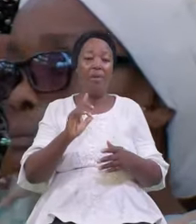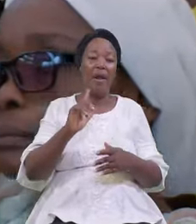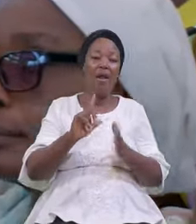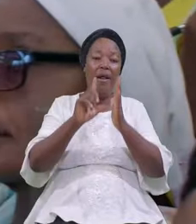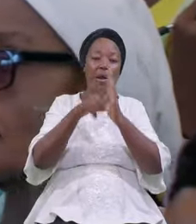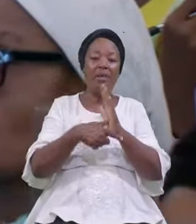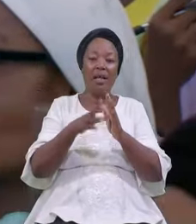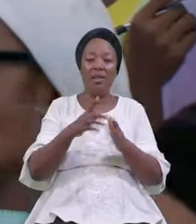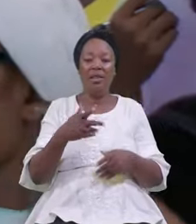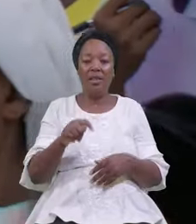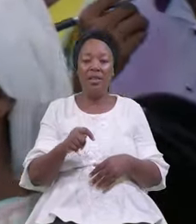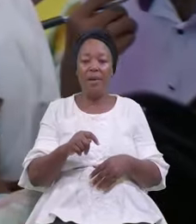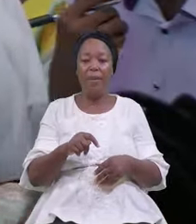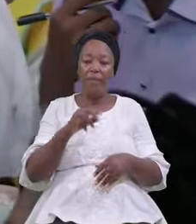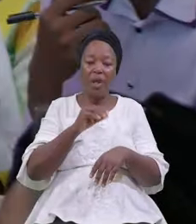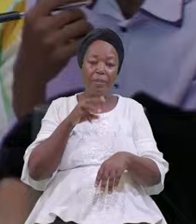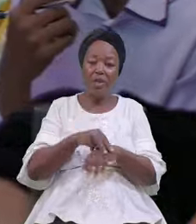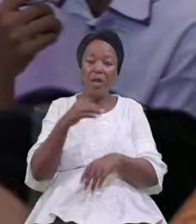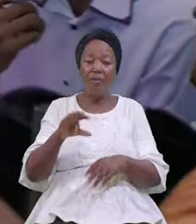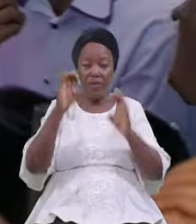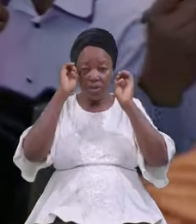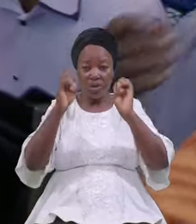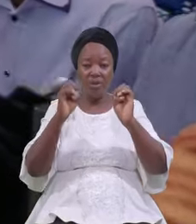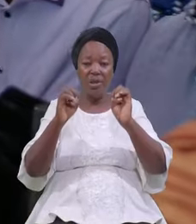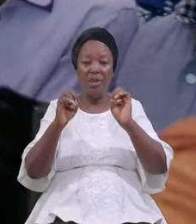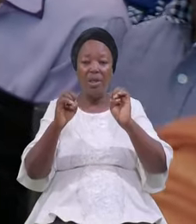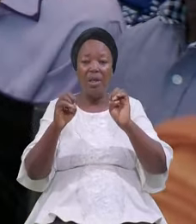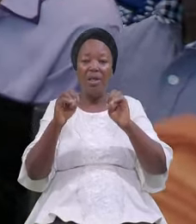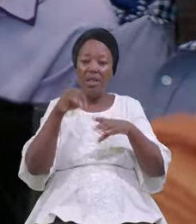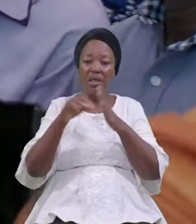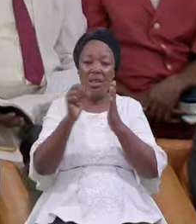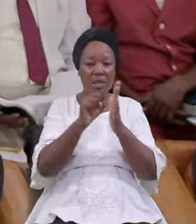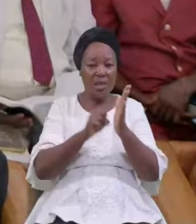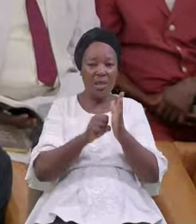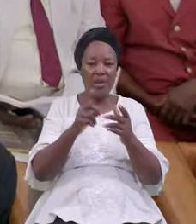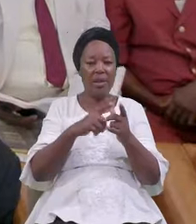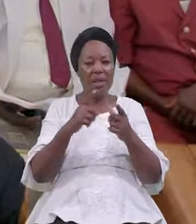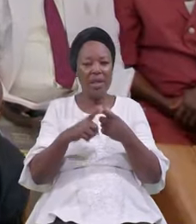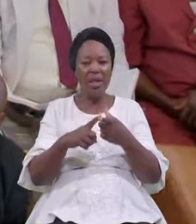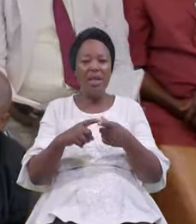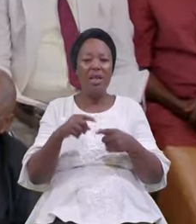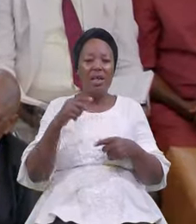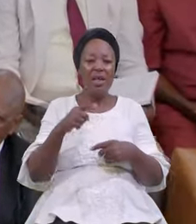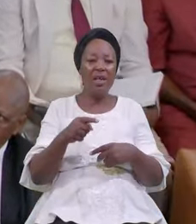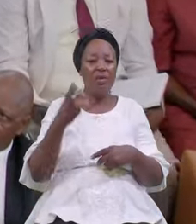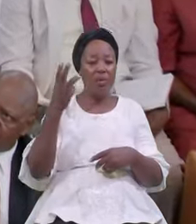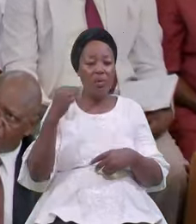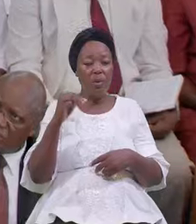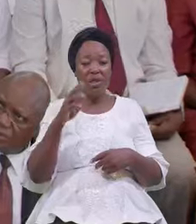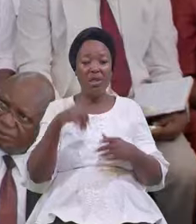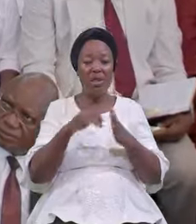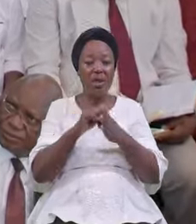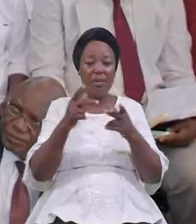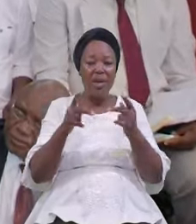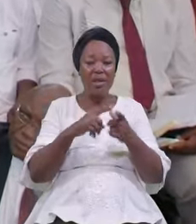of Education, Commissioner of Education in a state, and he was inspecting schools, and he got